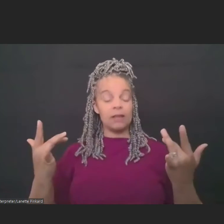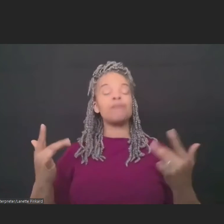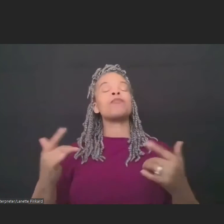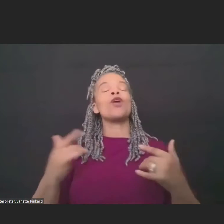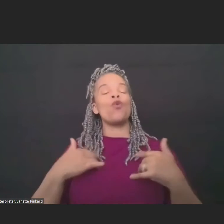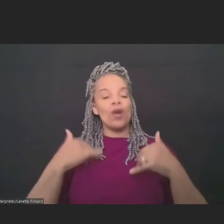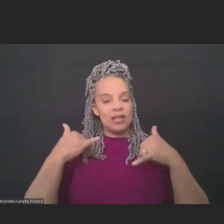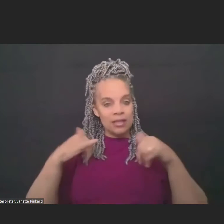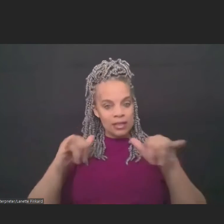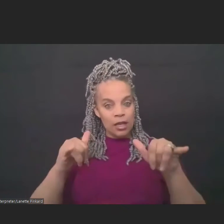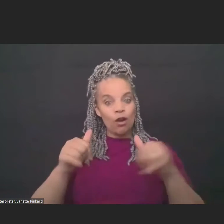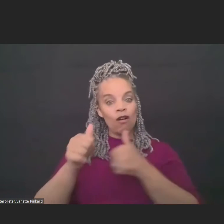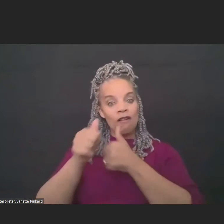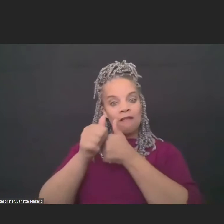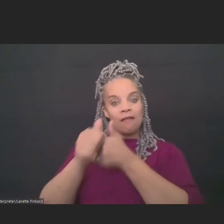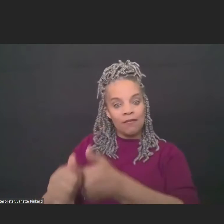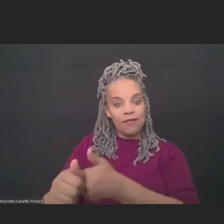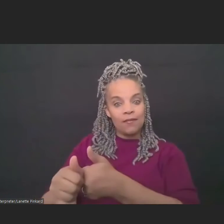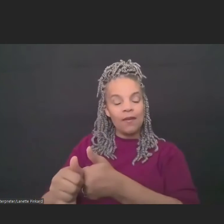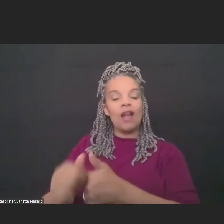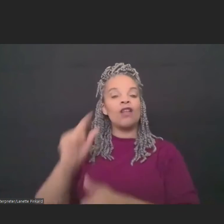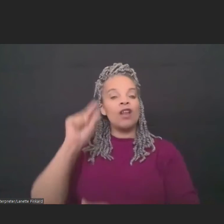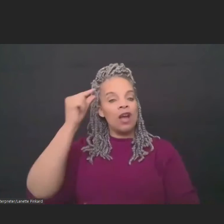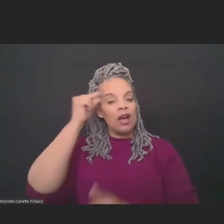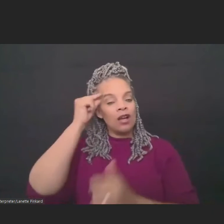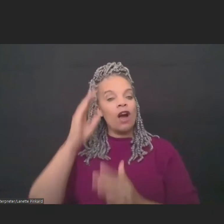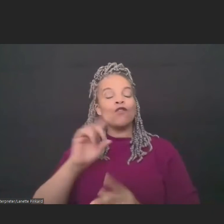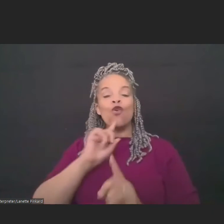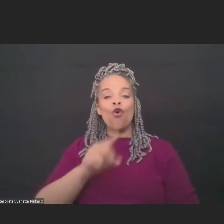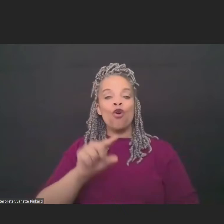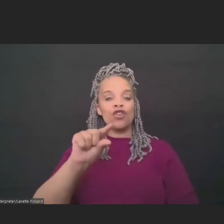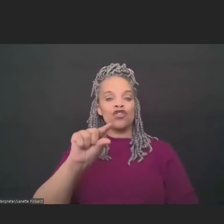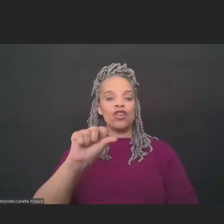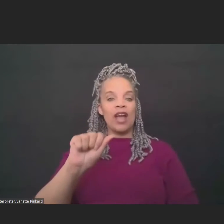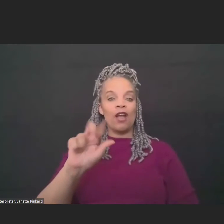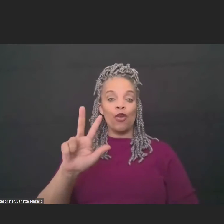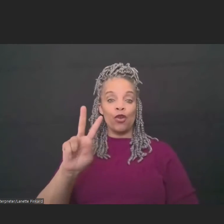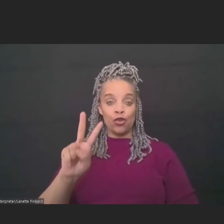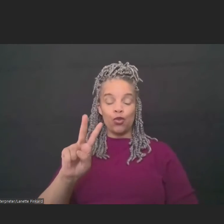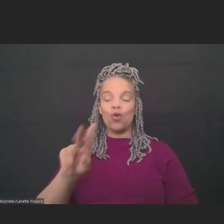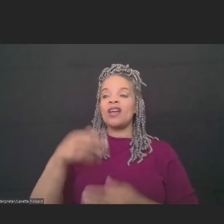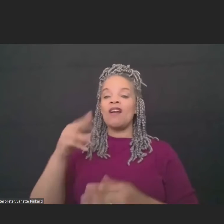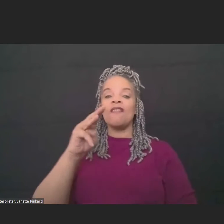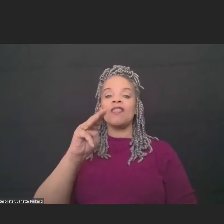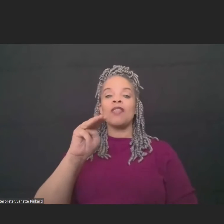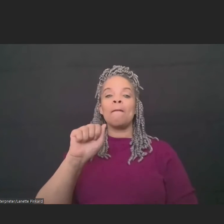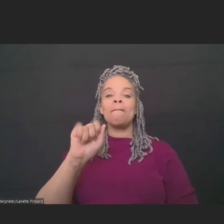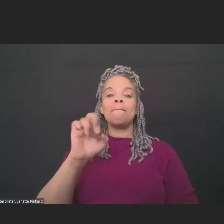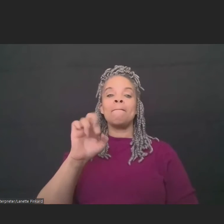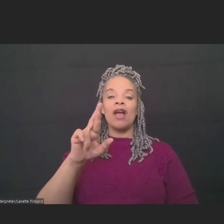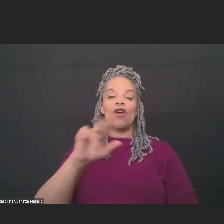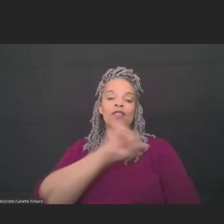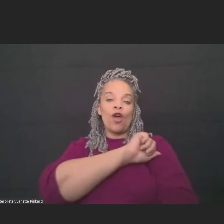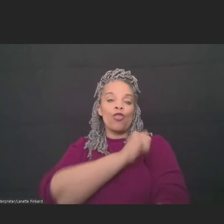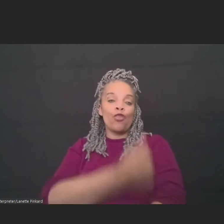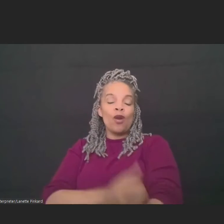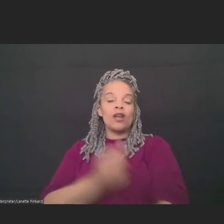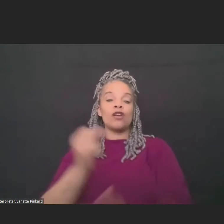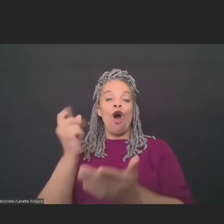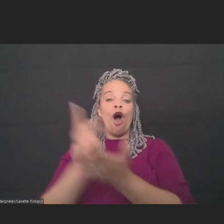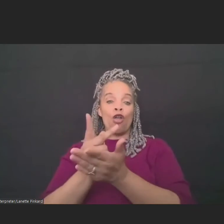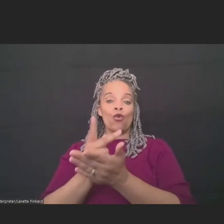under the governor's order GA 32, but that gives the mayor the authority on authorizing outdoor